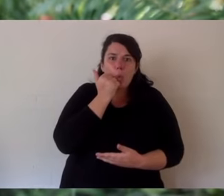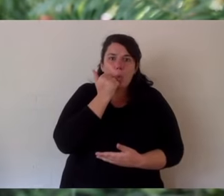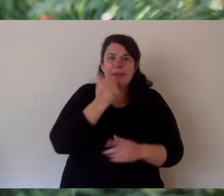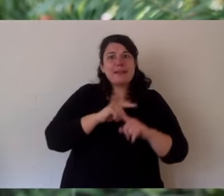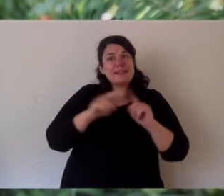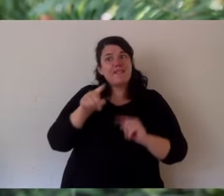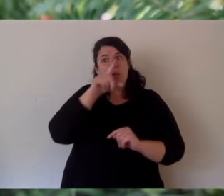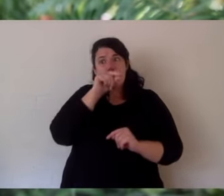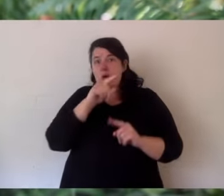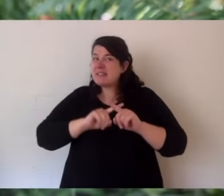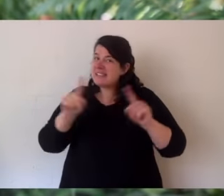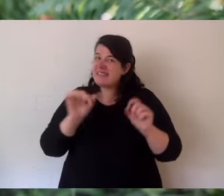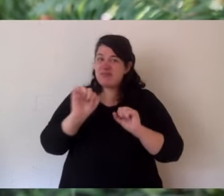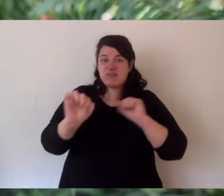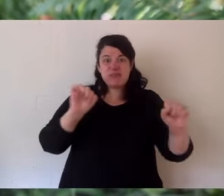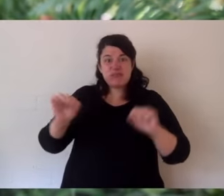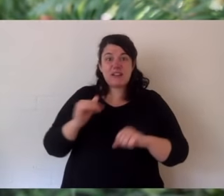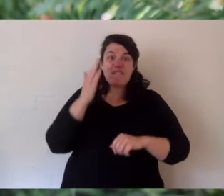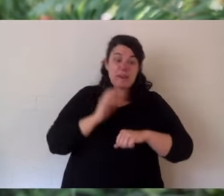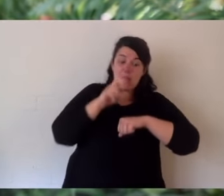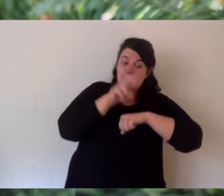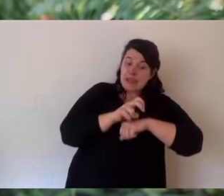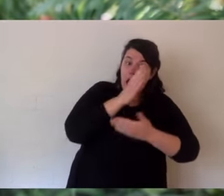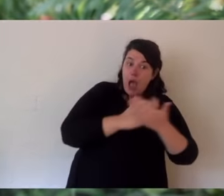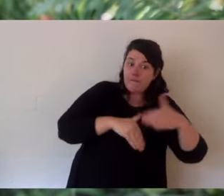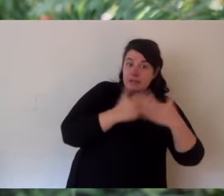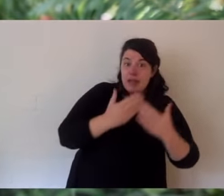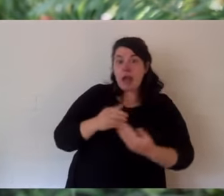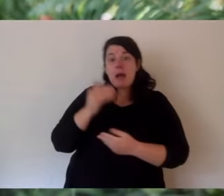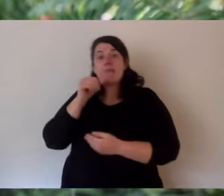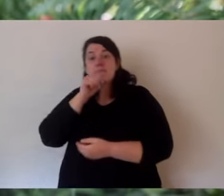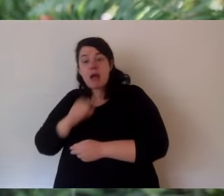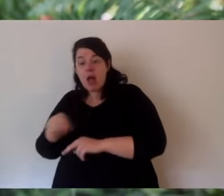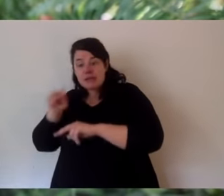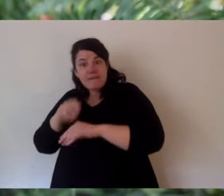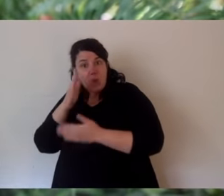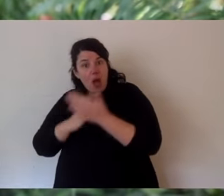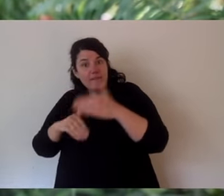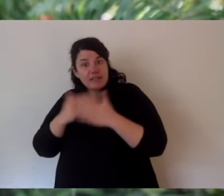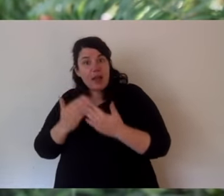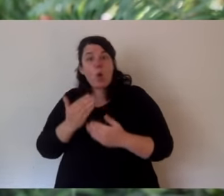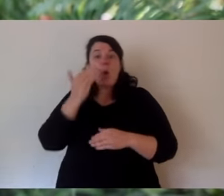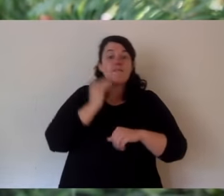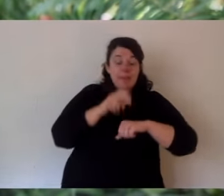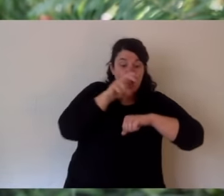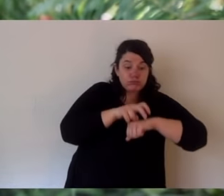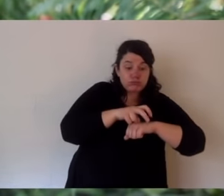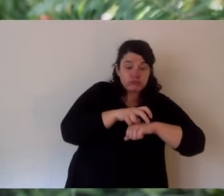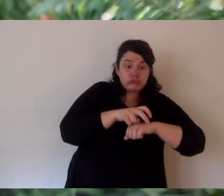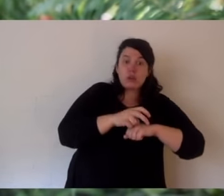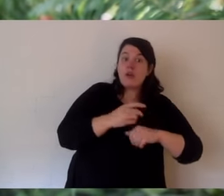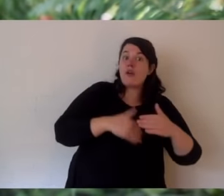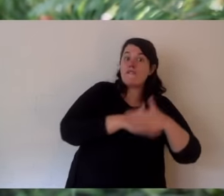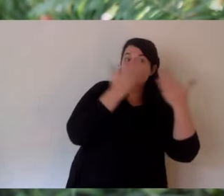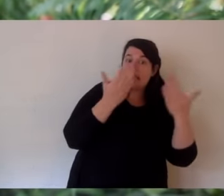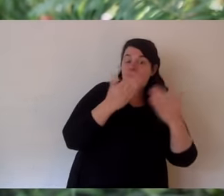sits on them. Now, different birds do different things. Some, the female sits for half the day and the male sits for half the day or the female sits for the